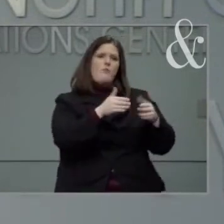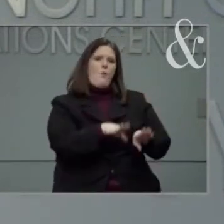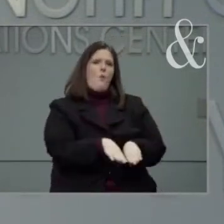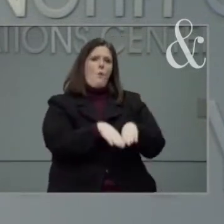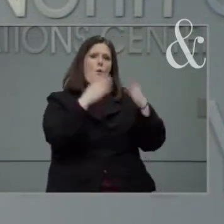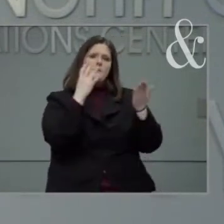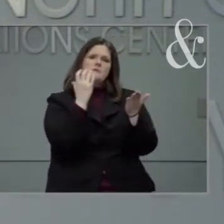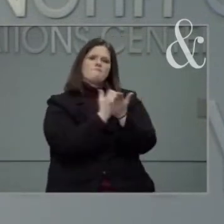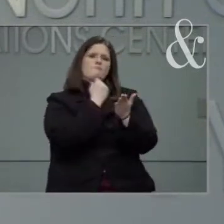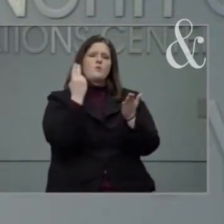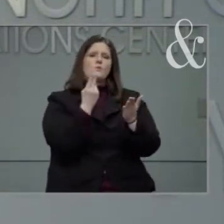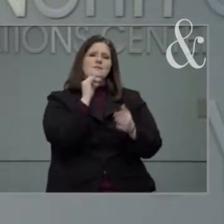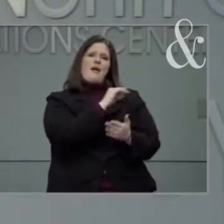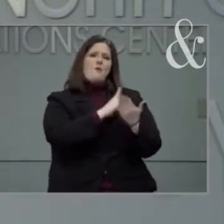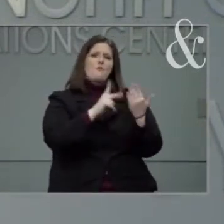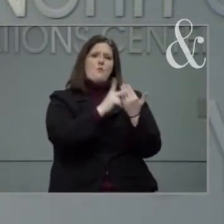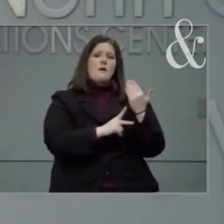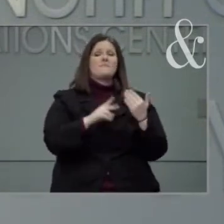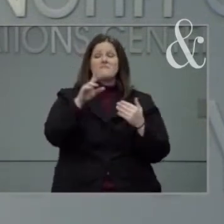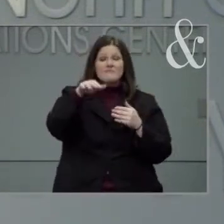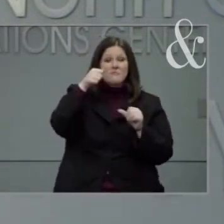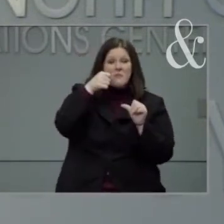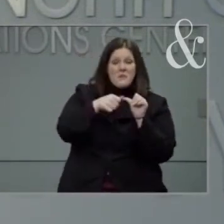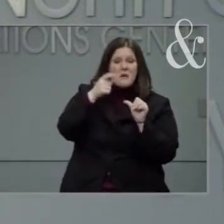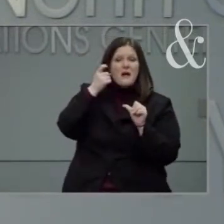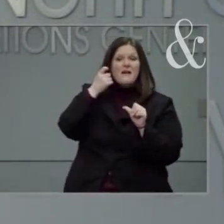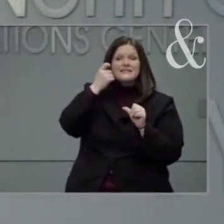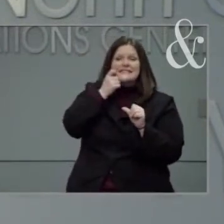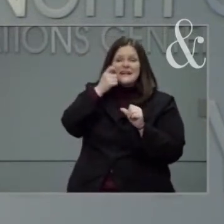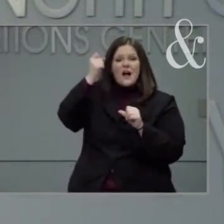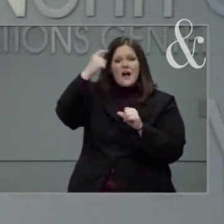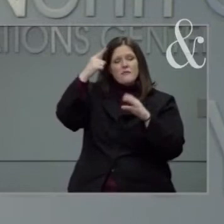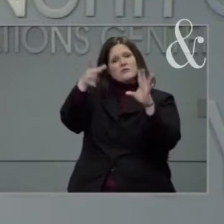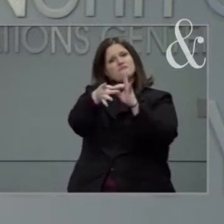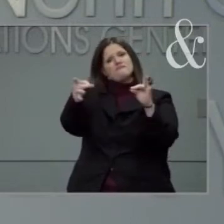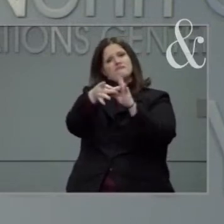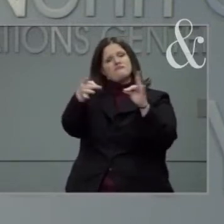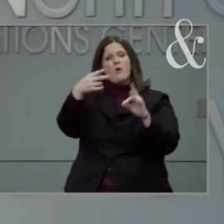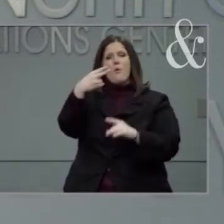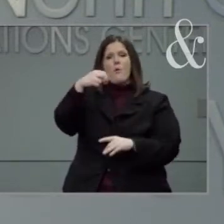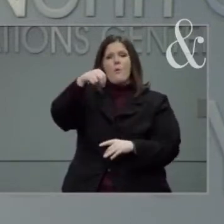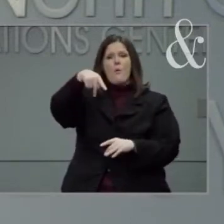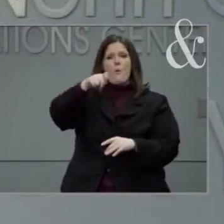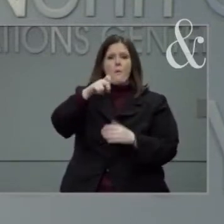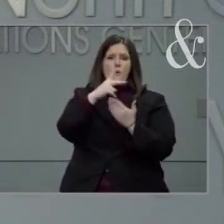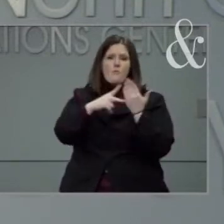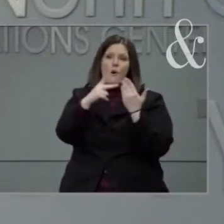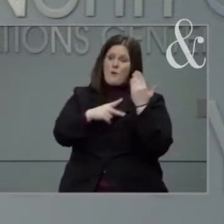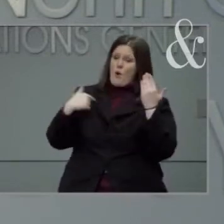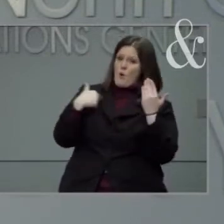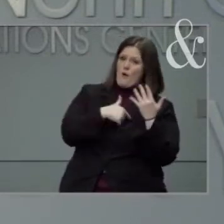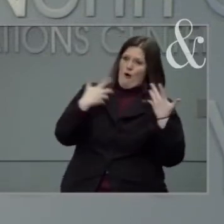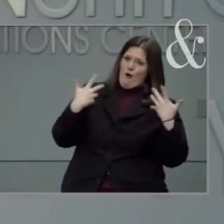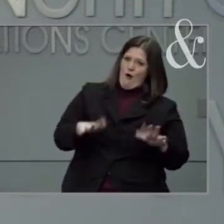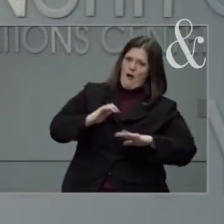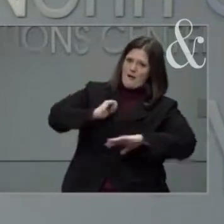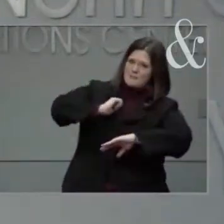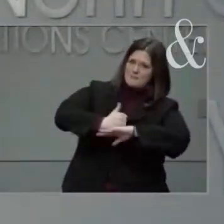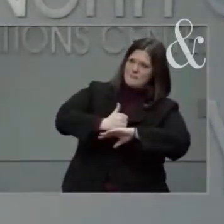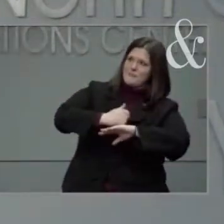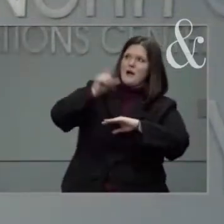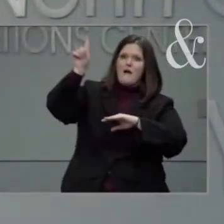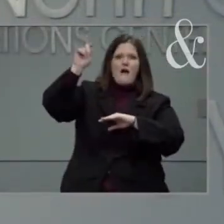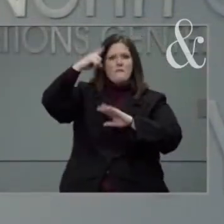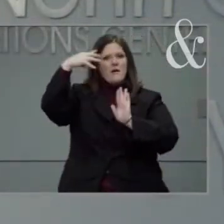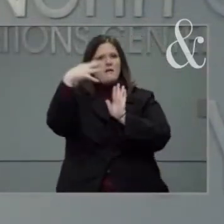mentioned is a leader in the country. We were actually out in front of the federal government on this by establishing this emergency